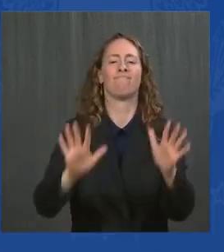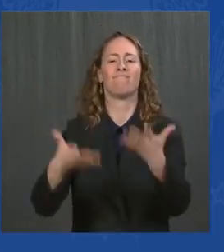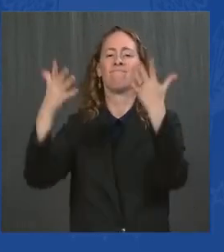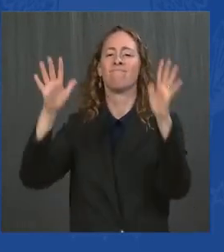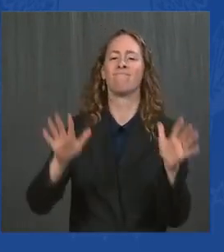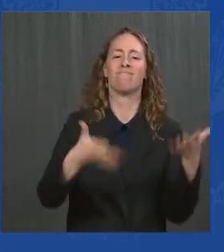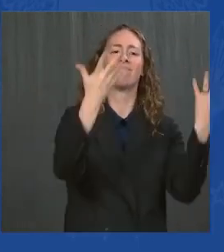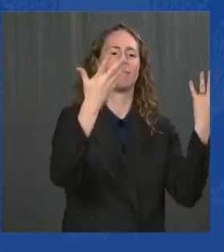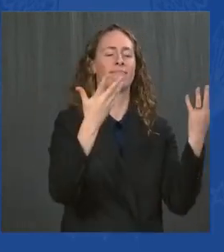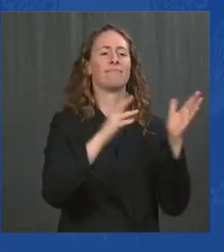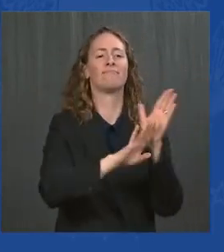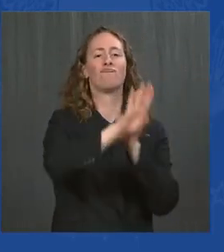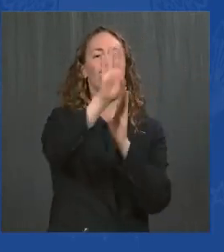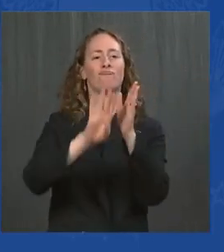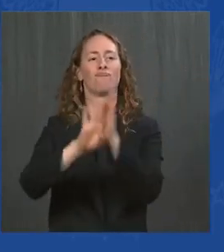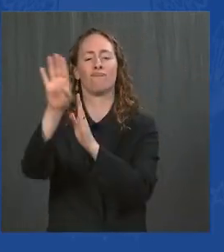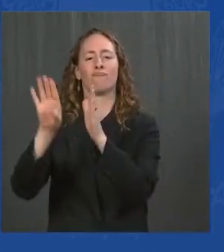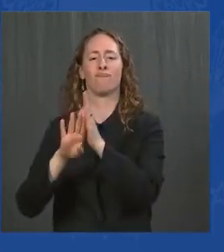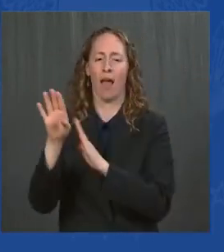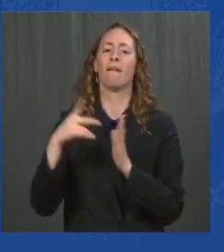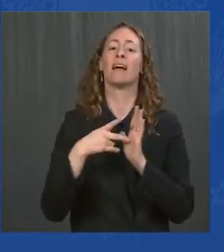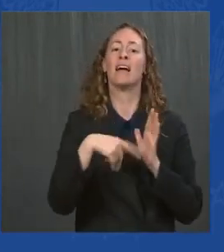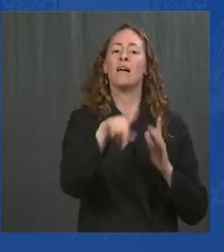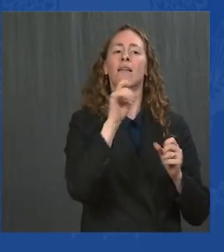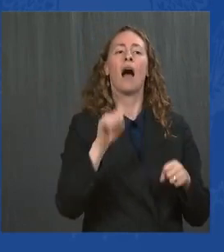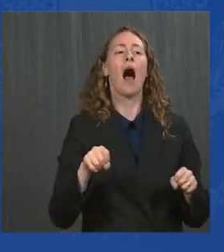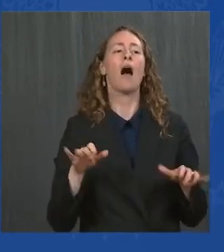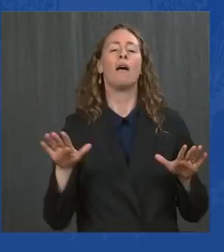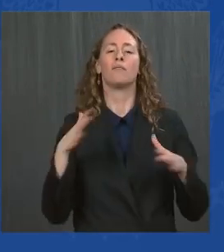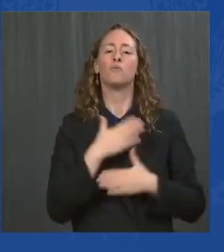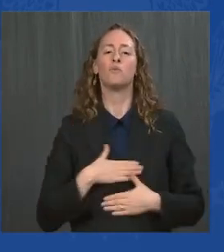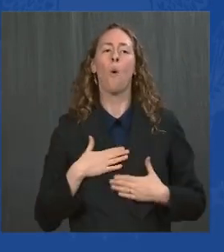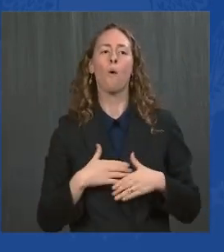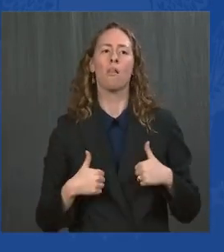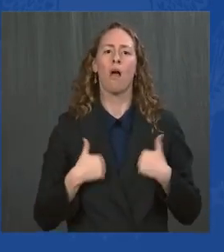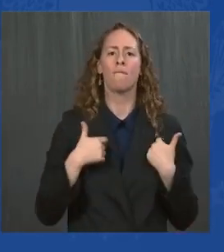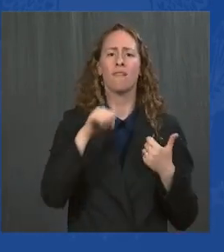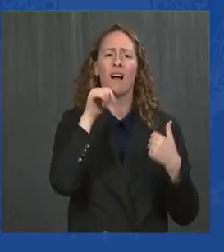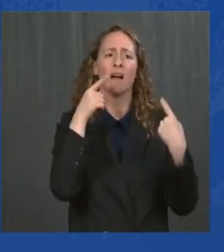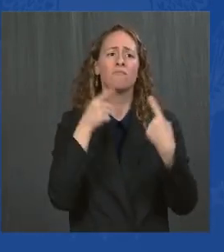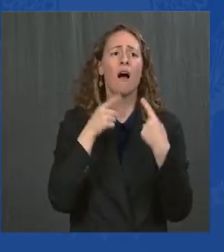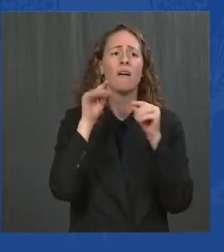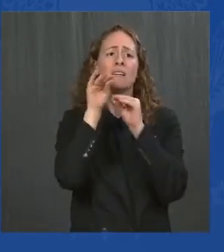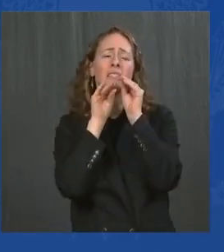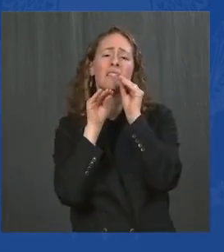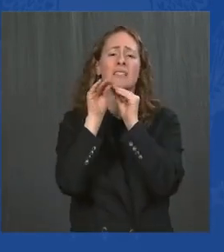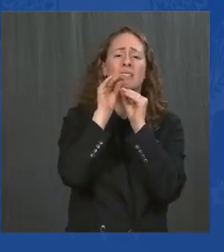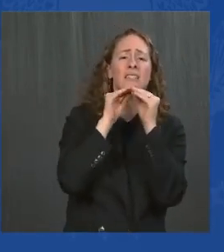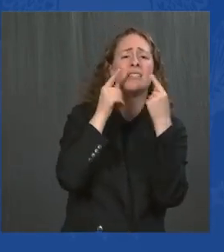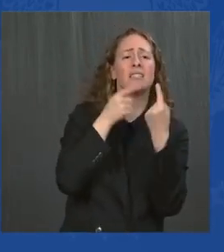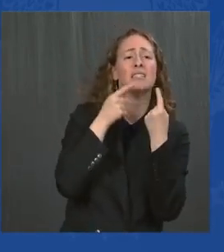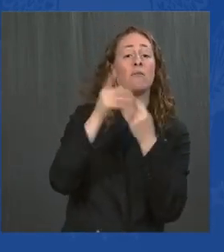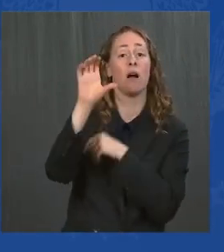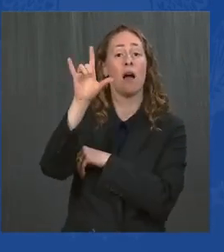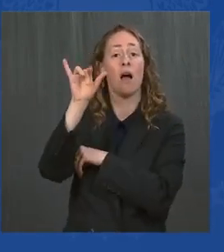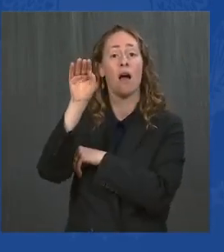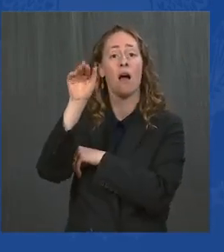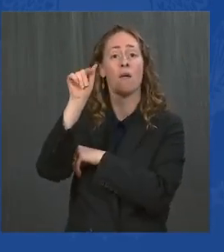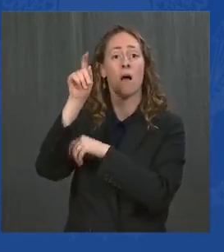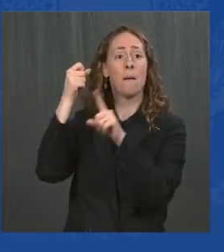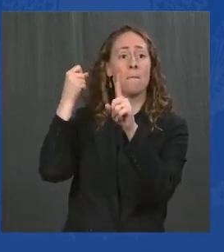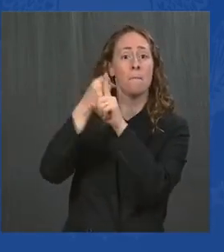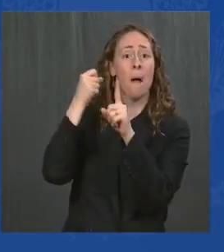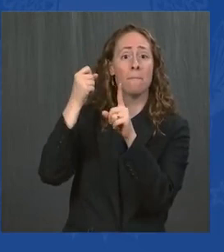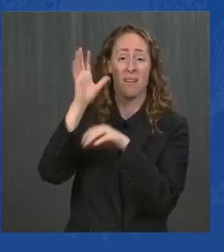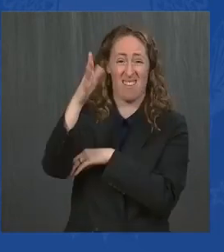of families. A giant step forward in the fight against climate change, the crisis made more evident than ever